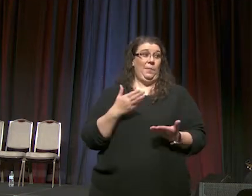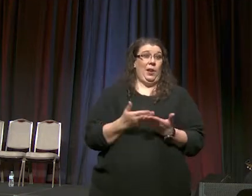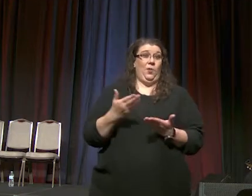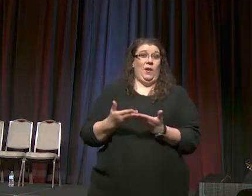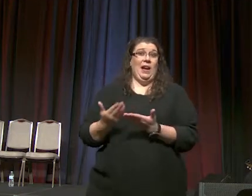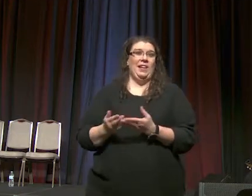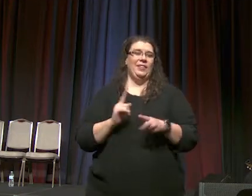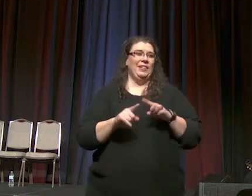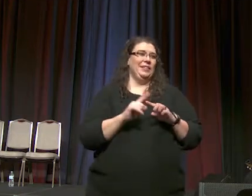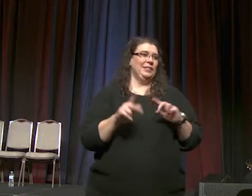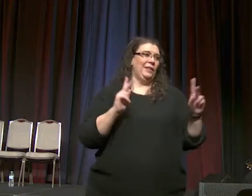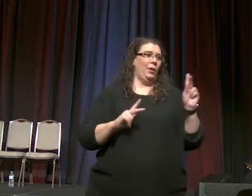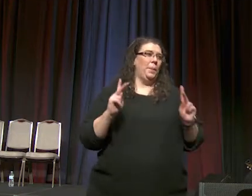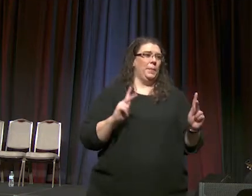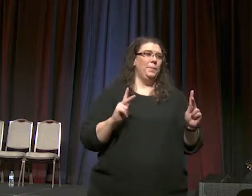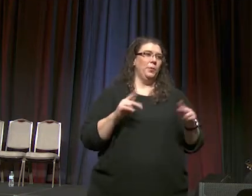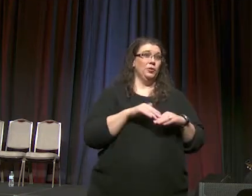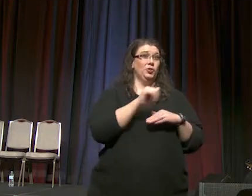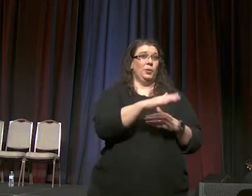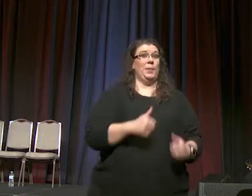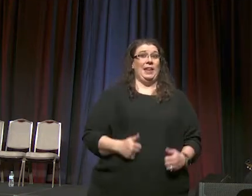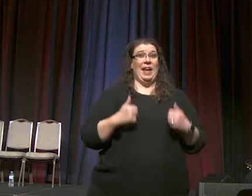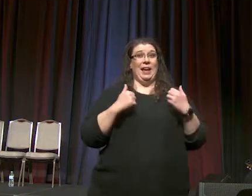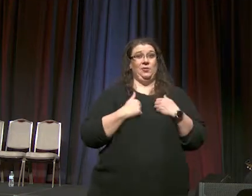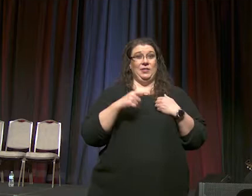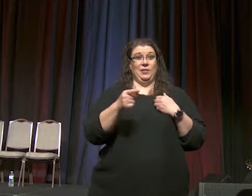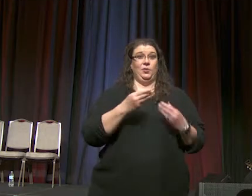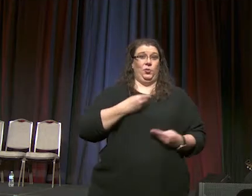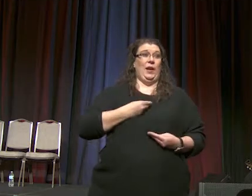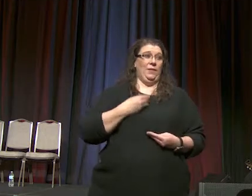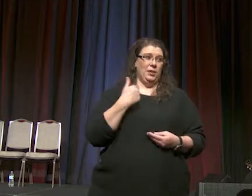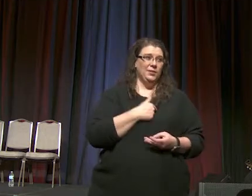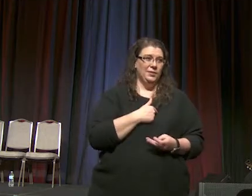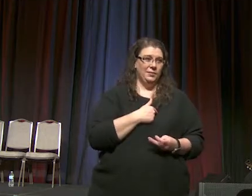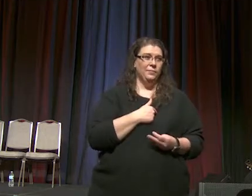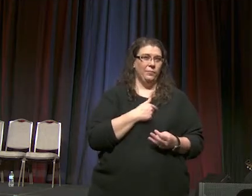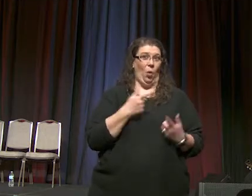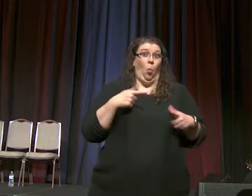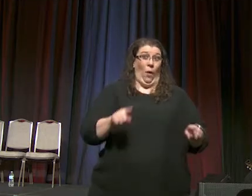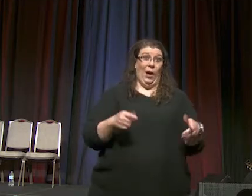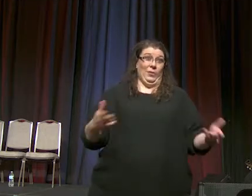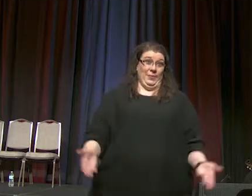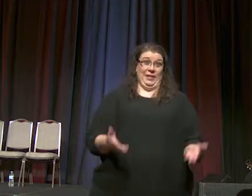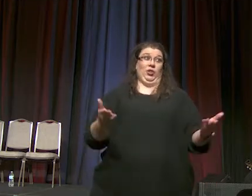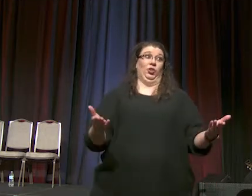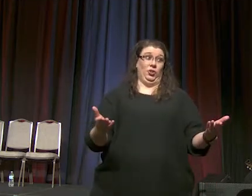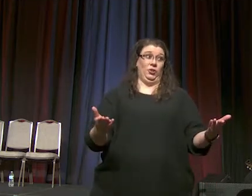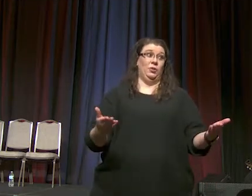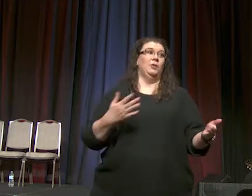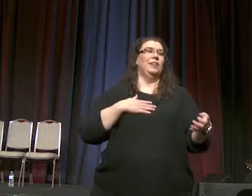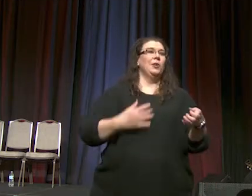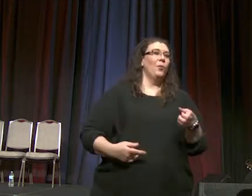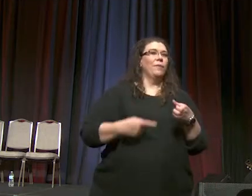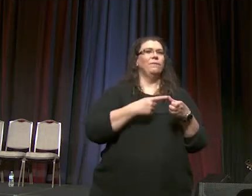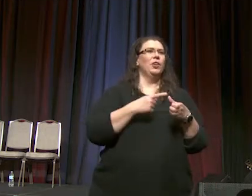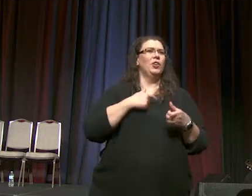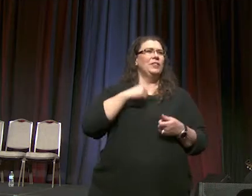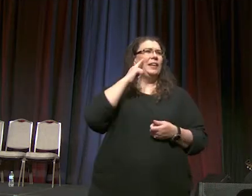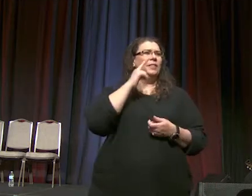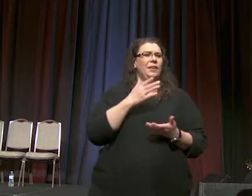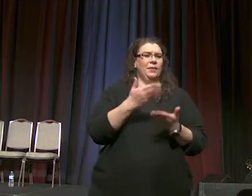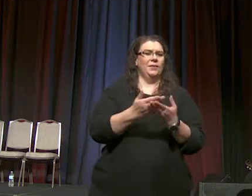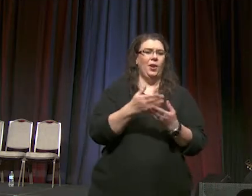at different people's shipping address that you provided us while we have been here. The first of those, I think, landed